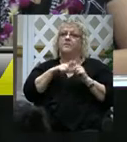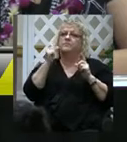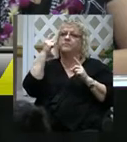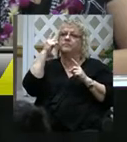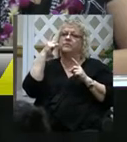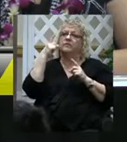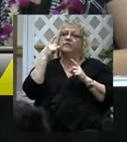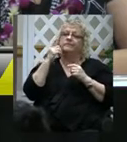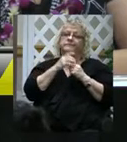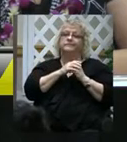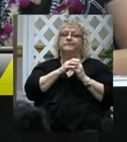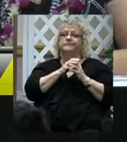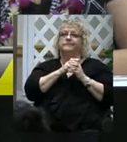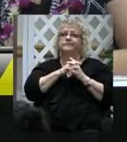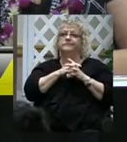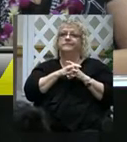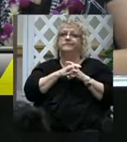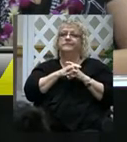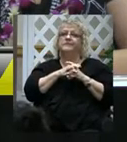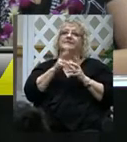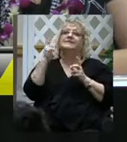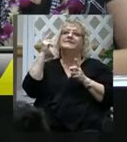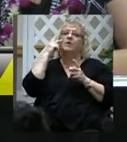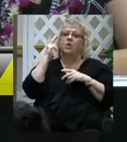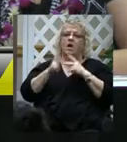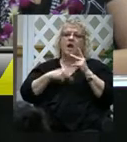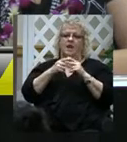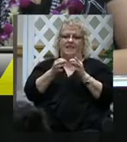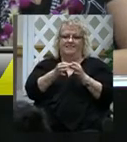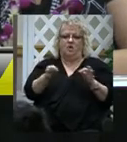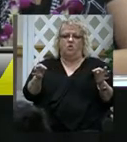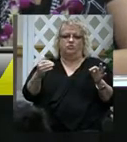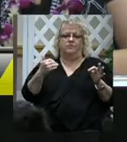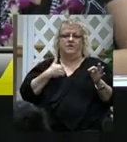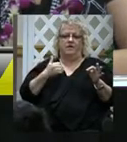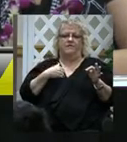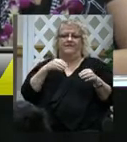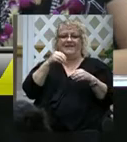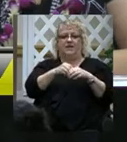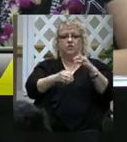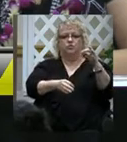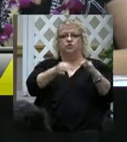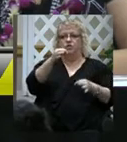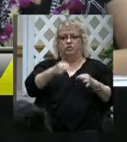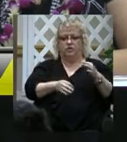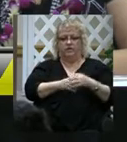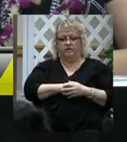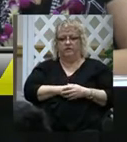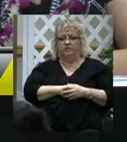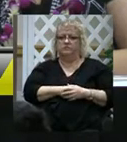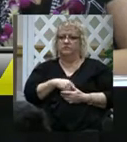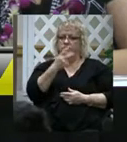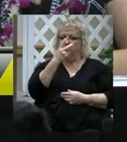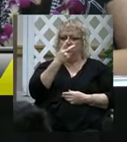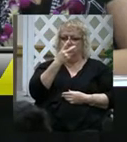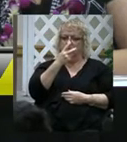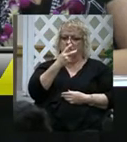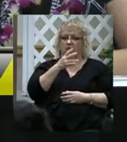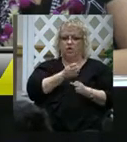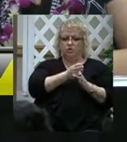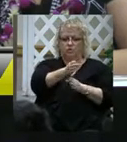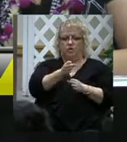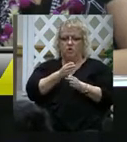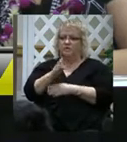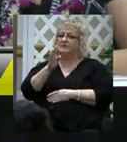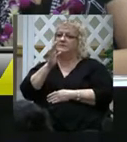it's a matter of seeing what type of language distribution you have within the judiciary. There's 2 CARA speakers I